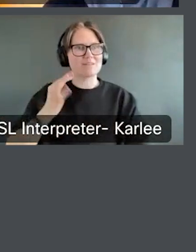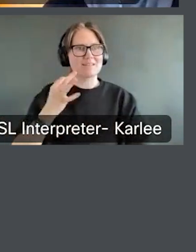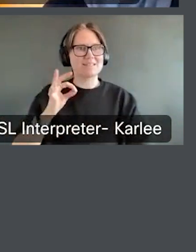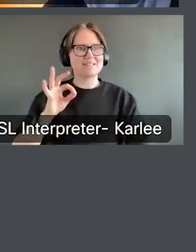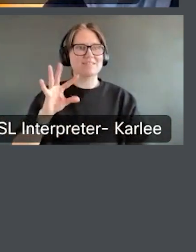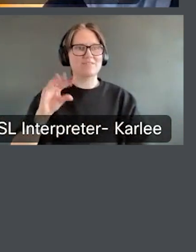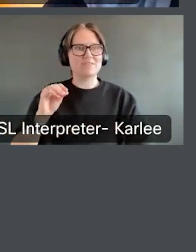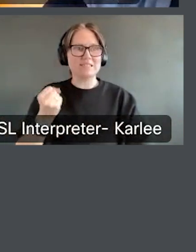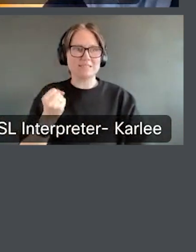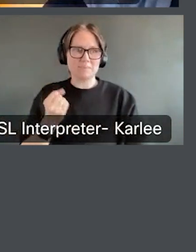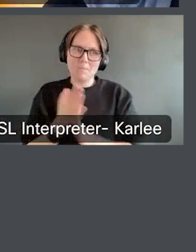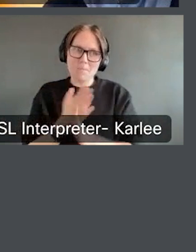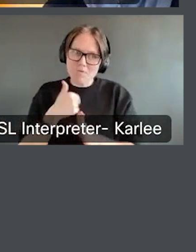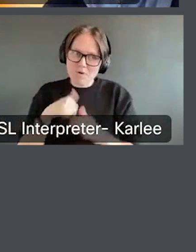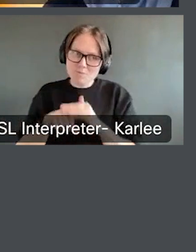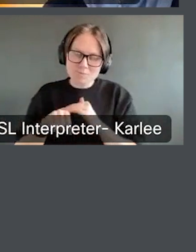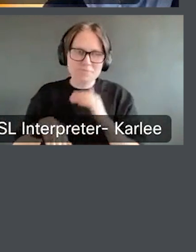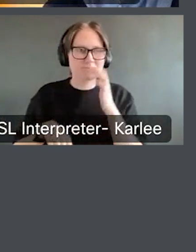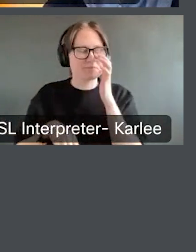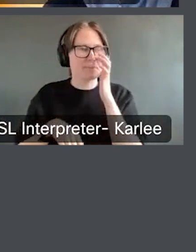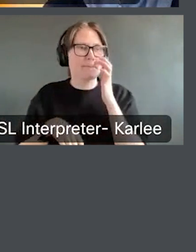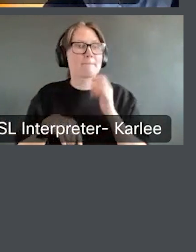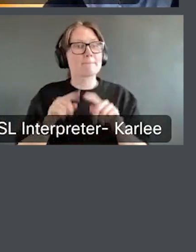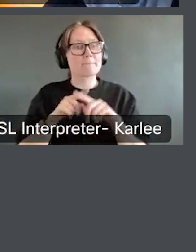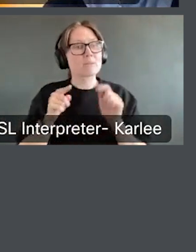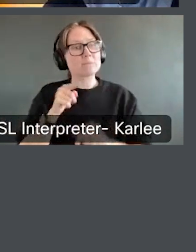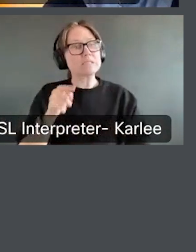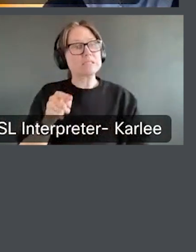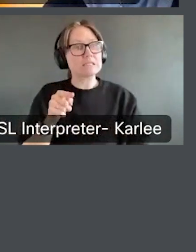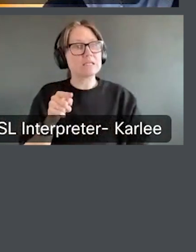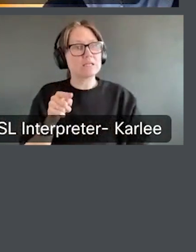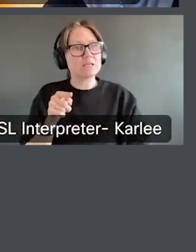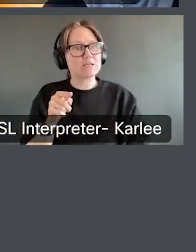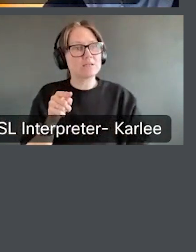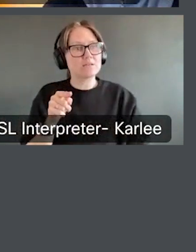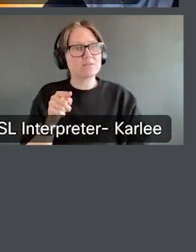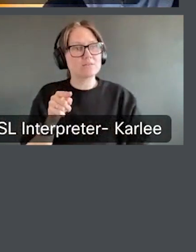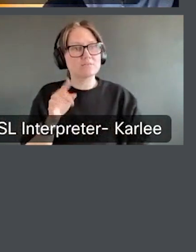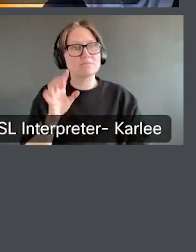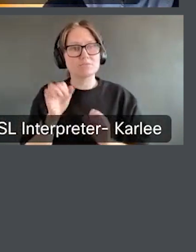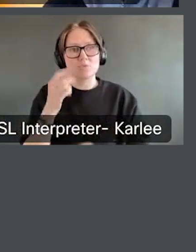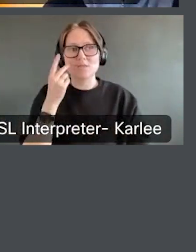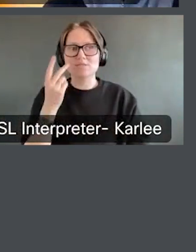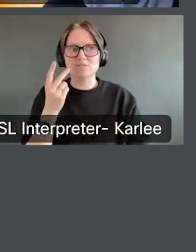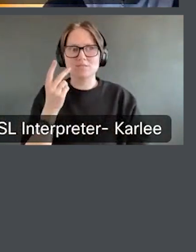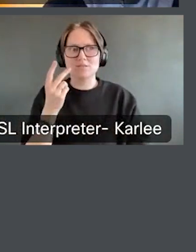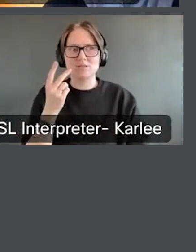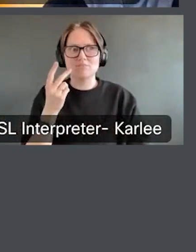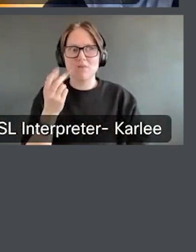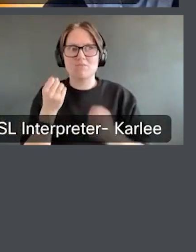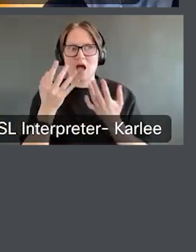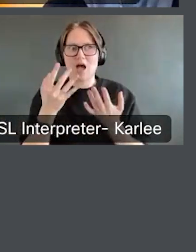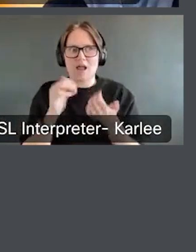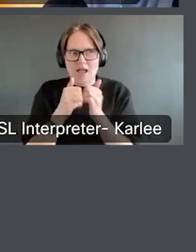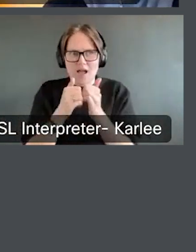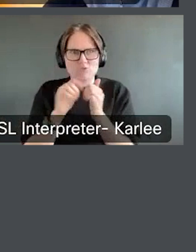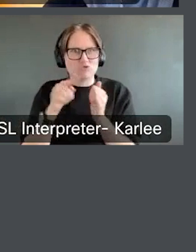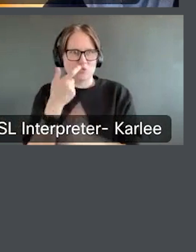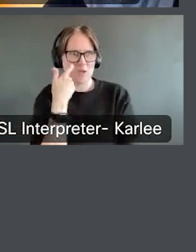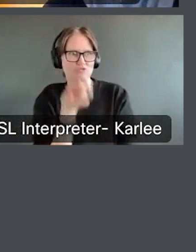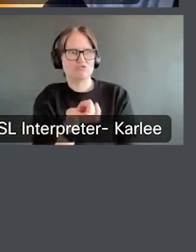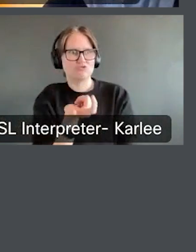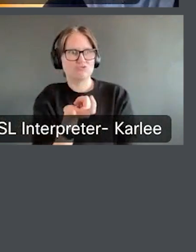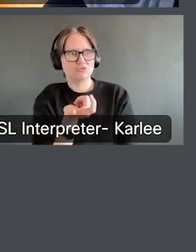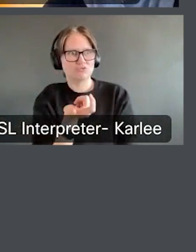time. But he said, you can see a lot just by watching. And that is